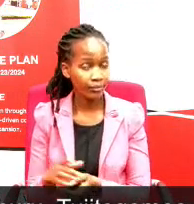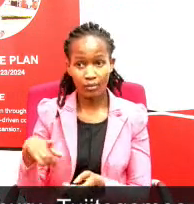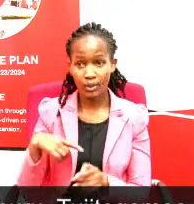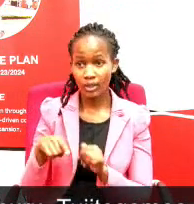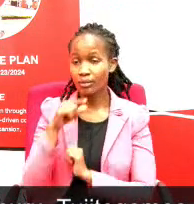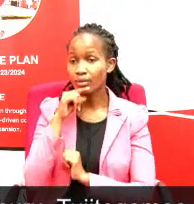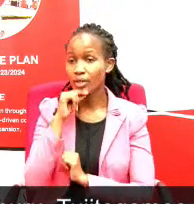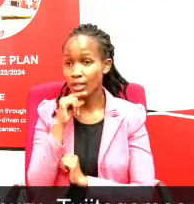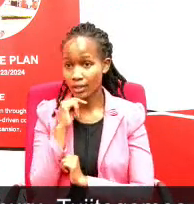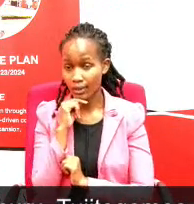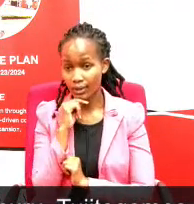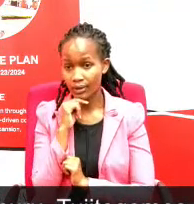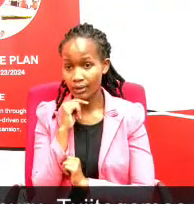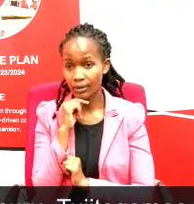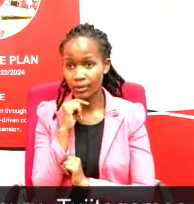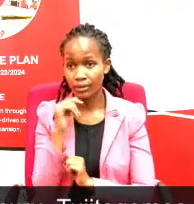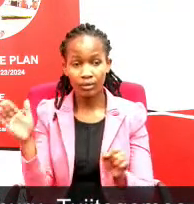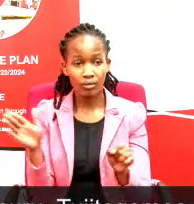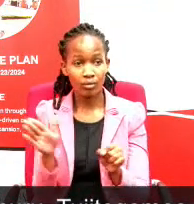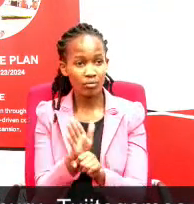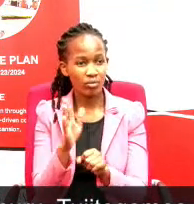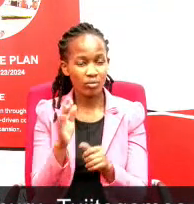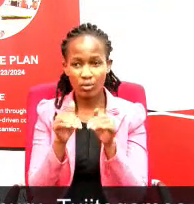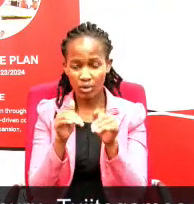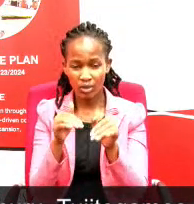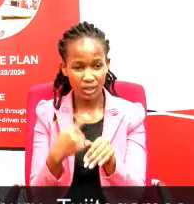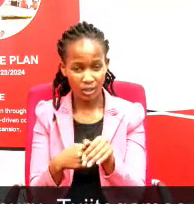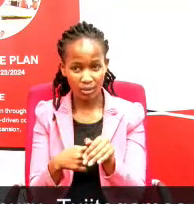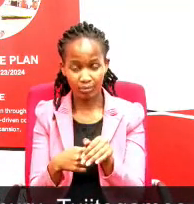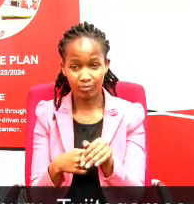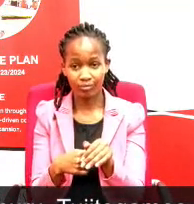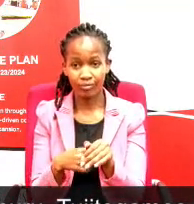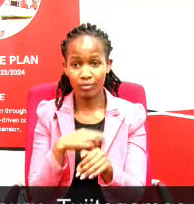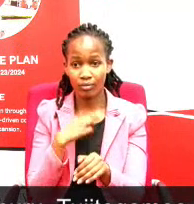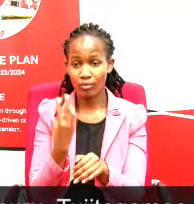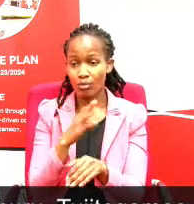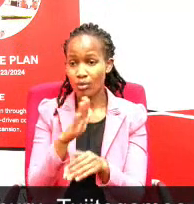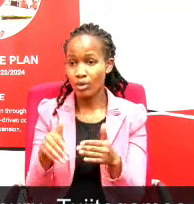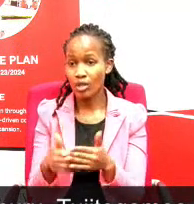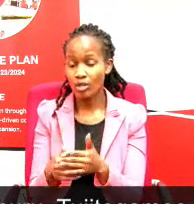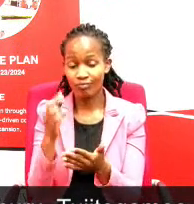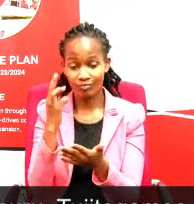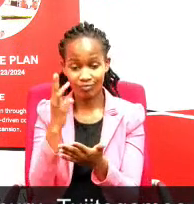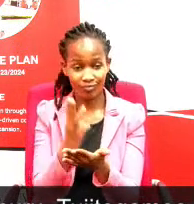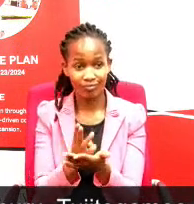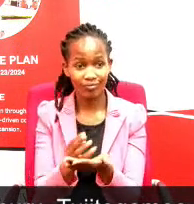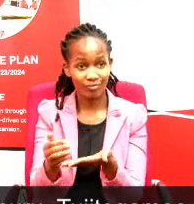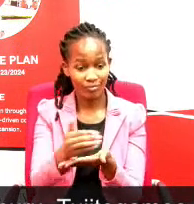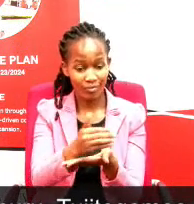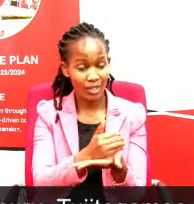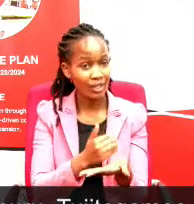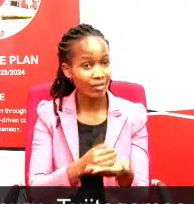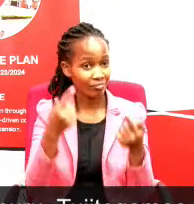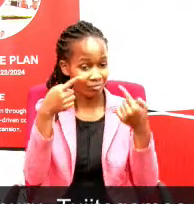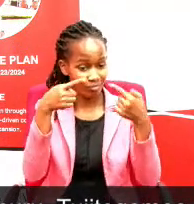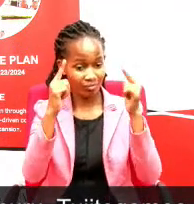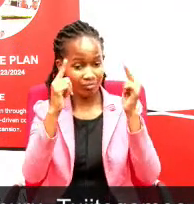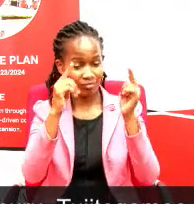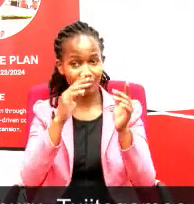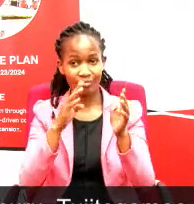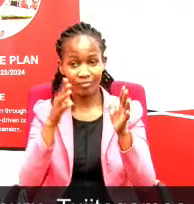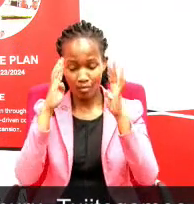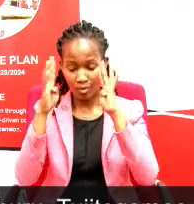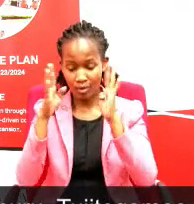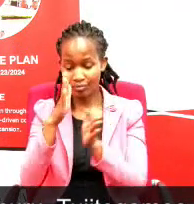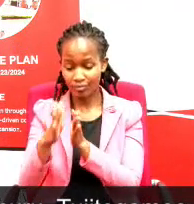Ladies and gentlemen, in the fullness of time, we all shall witness the collective successful implementation of the